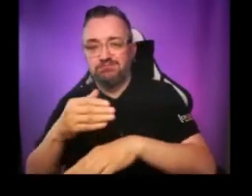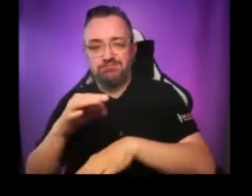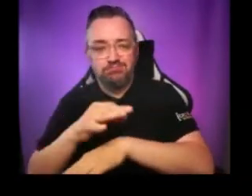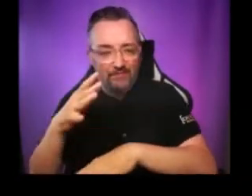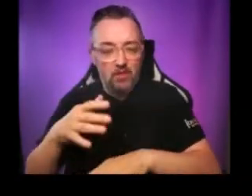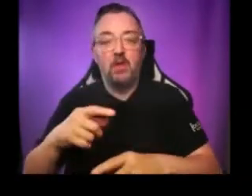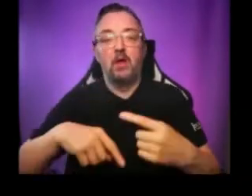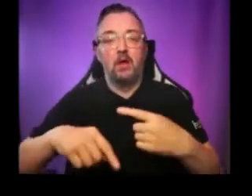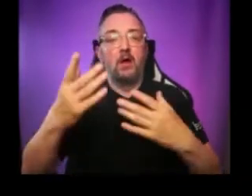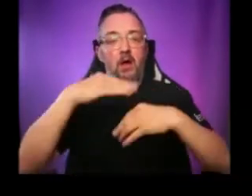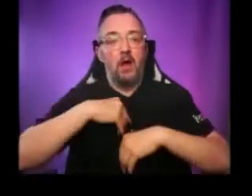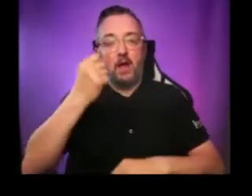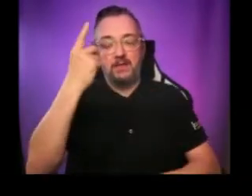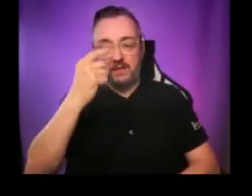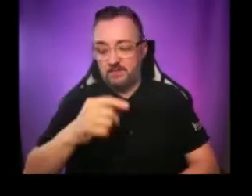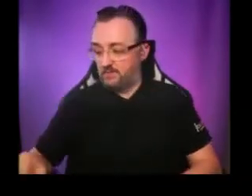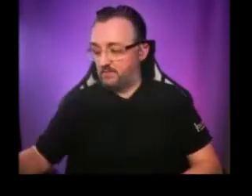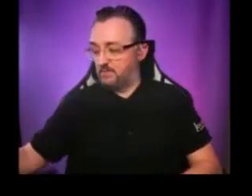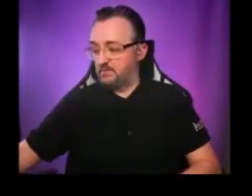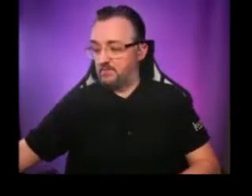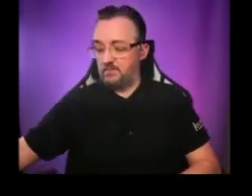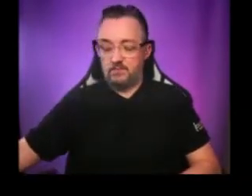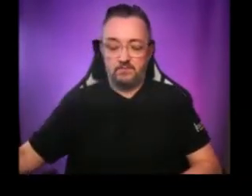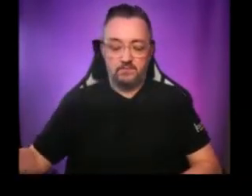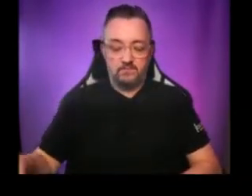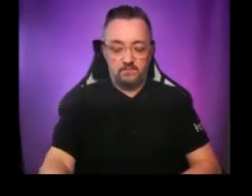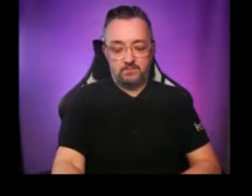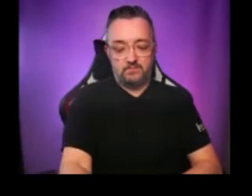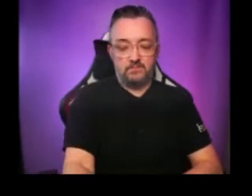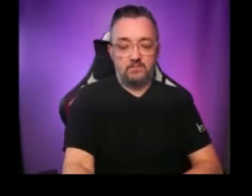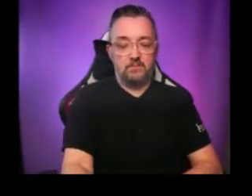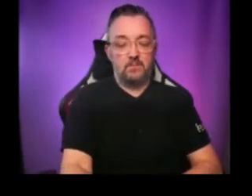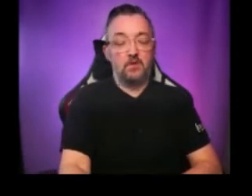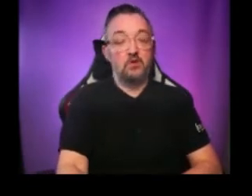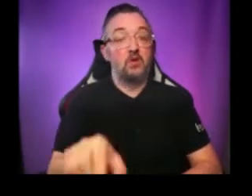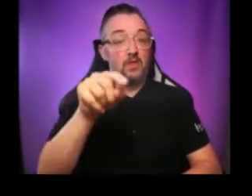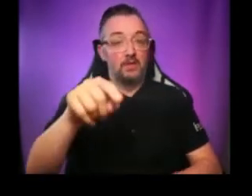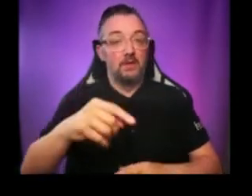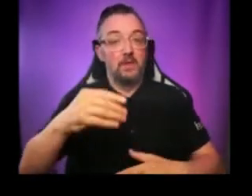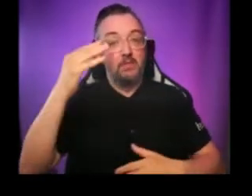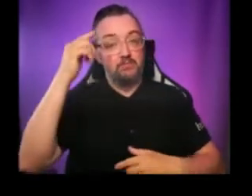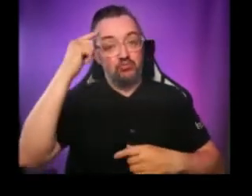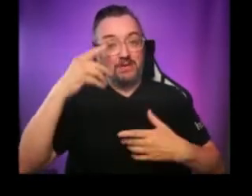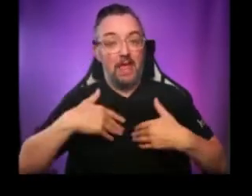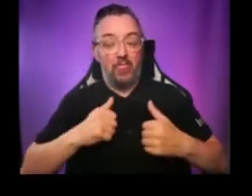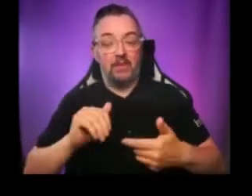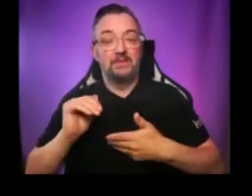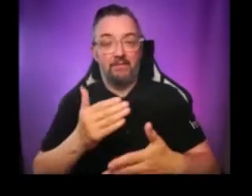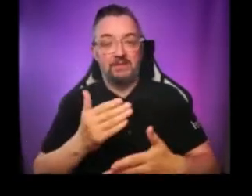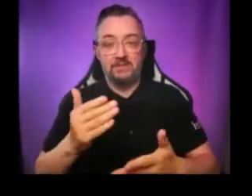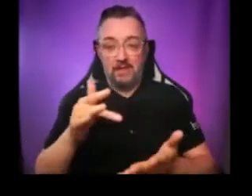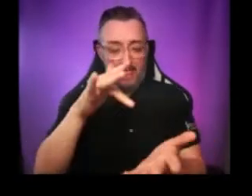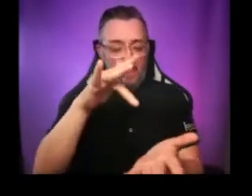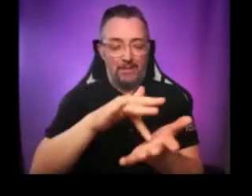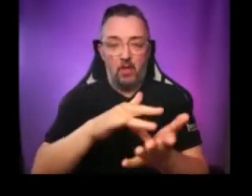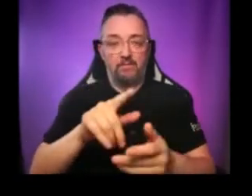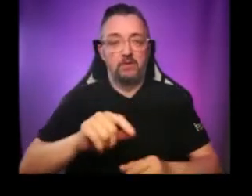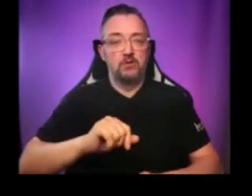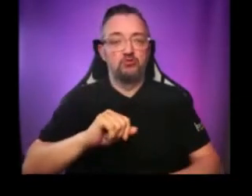Which leads me to the development of our brain health services, which sit at the heart of the Scottish model for brain health.